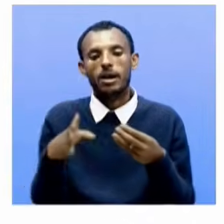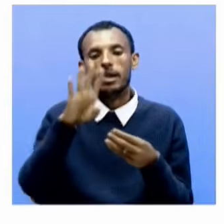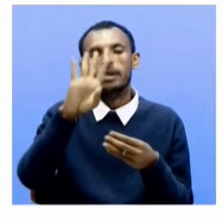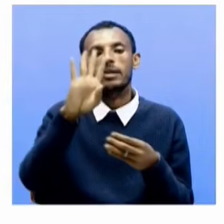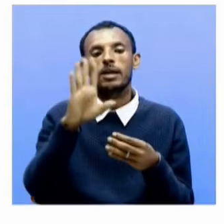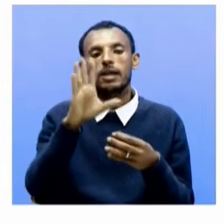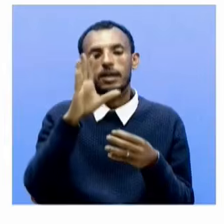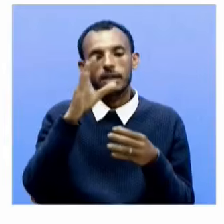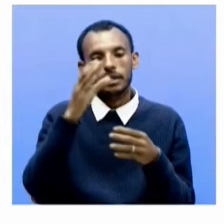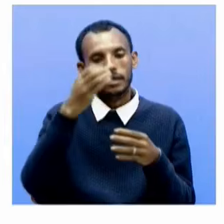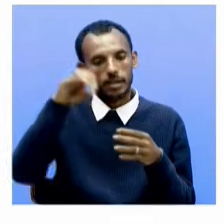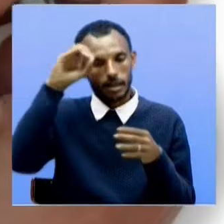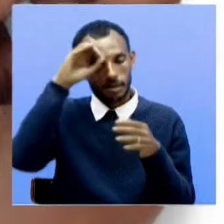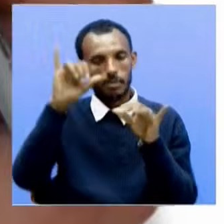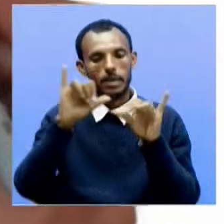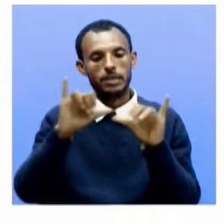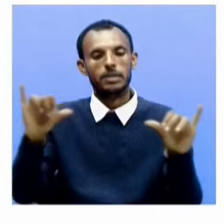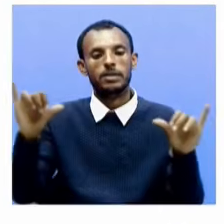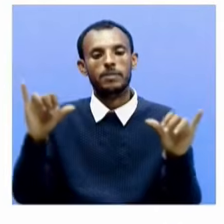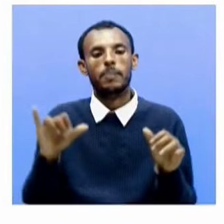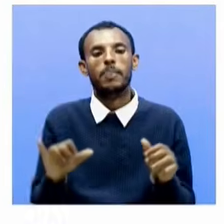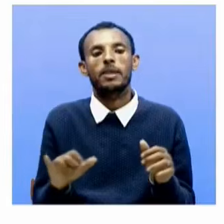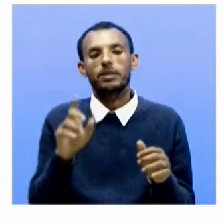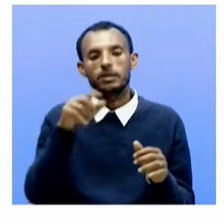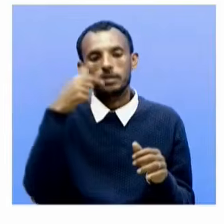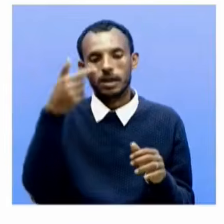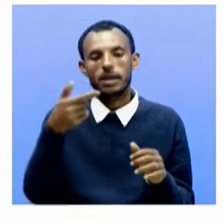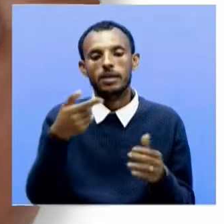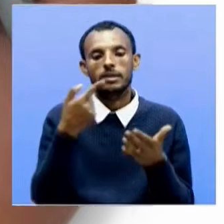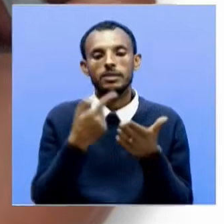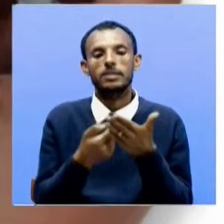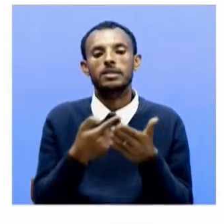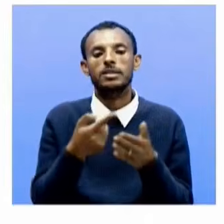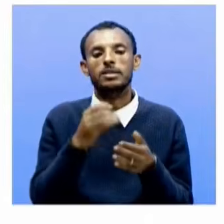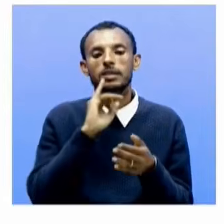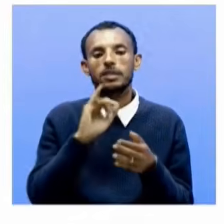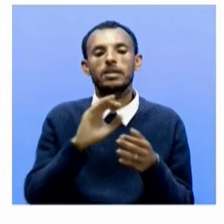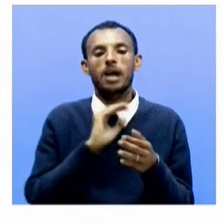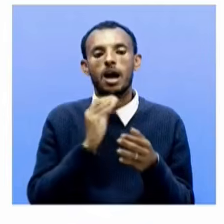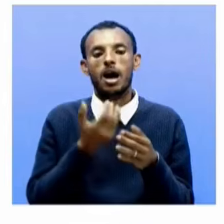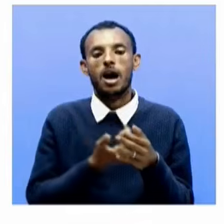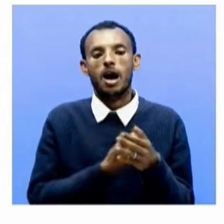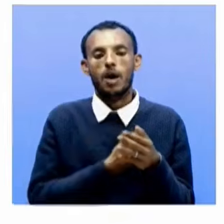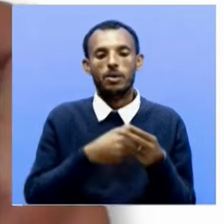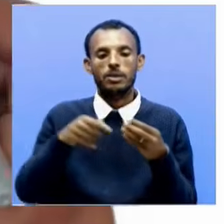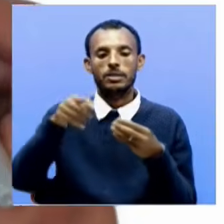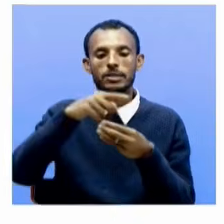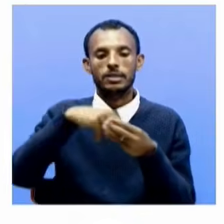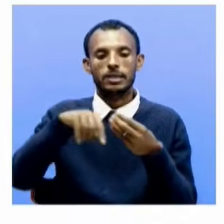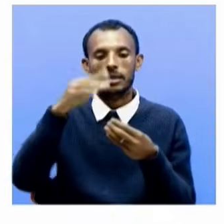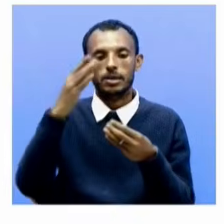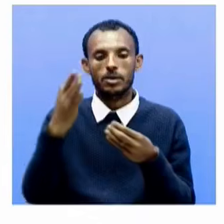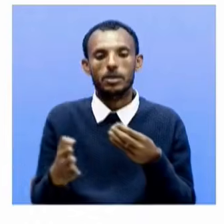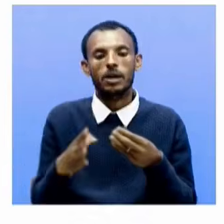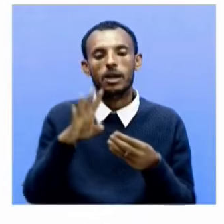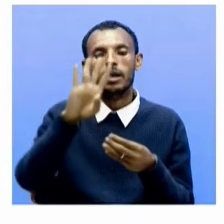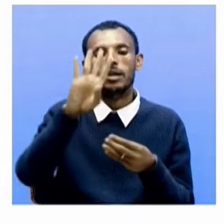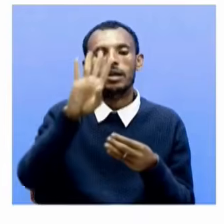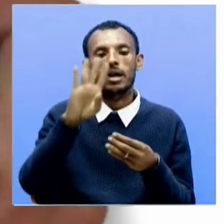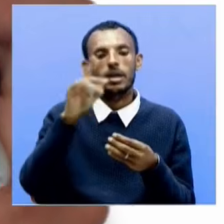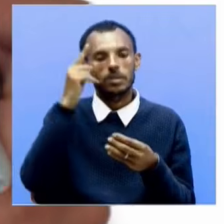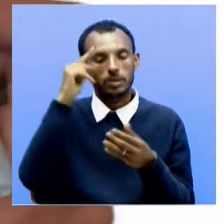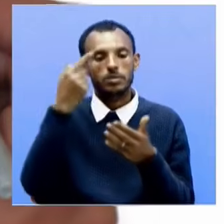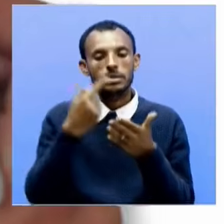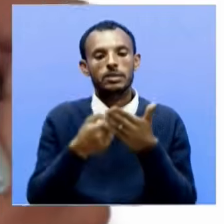degree measure. Okay, say this is our cyclic quadrilateral. Assume